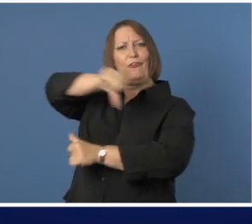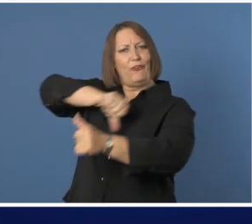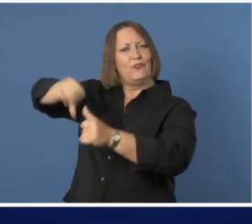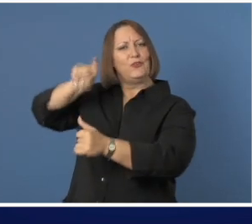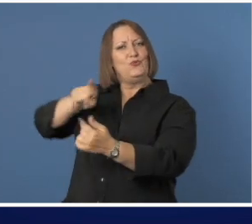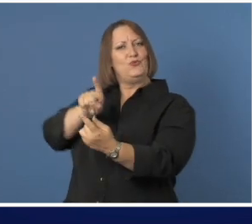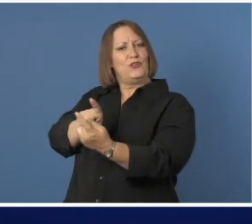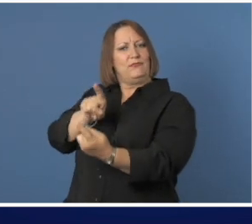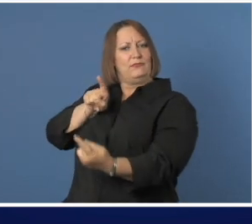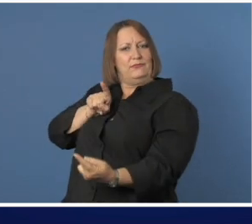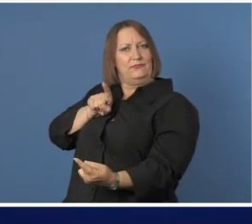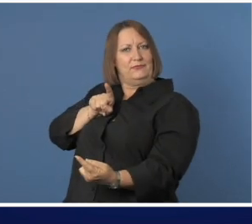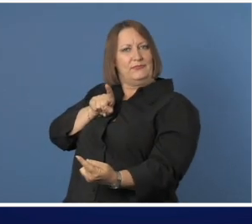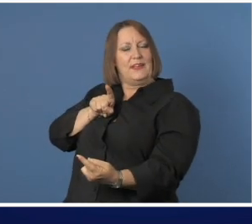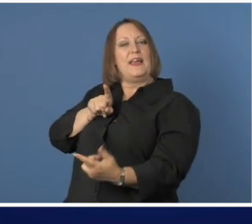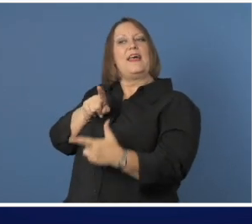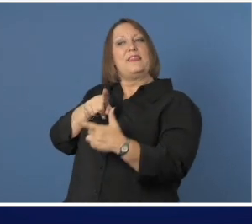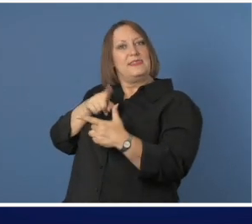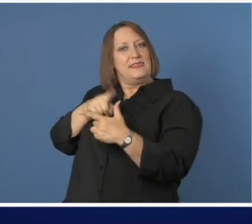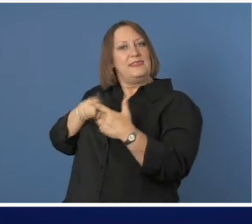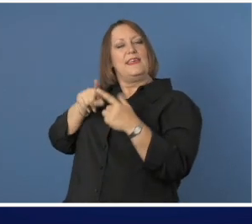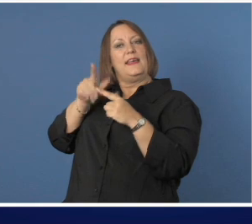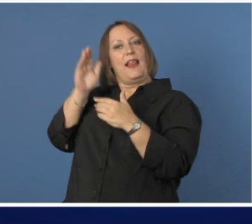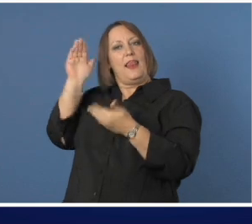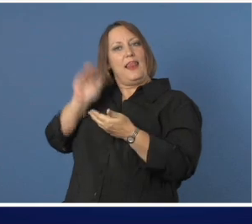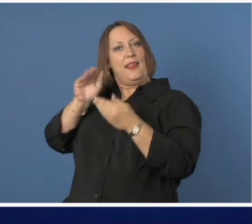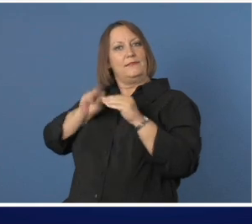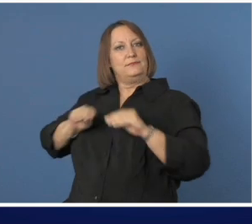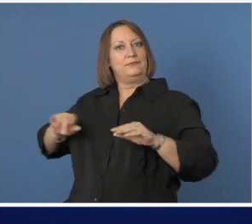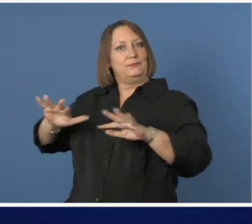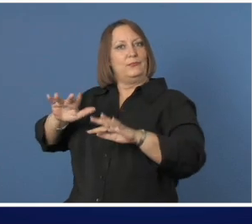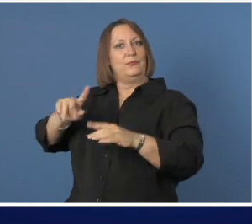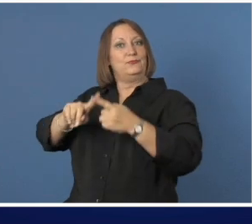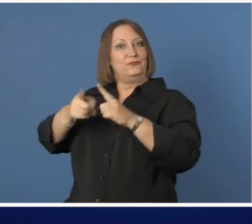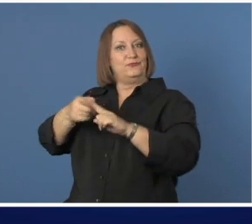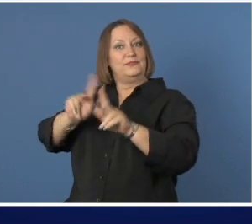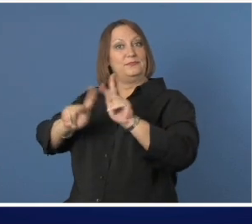your distance from others to protect them from getting sick too